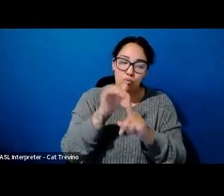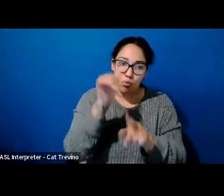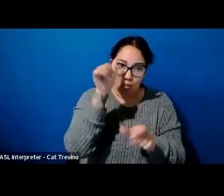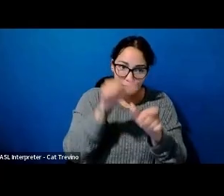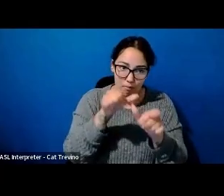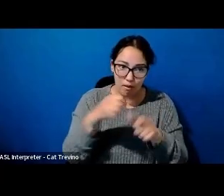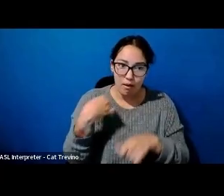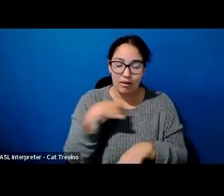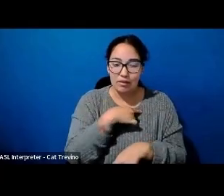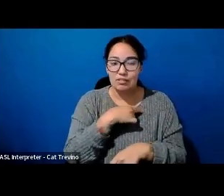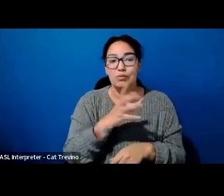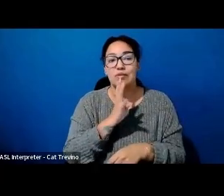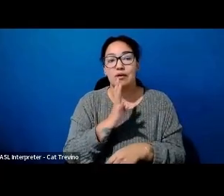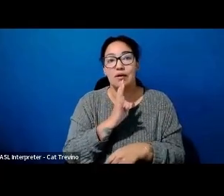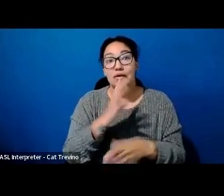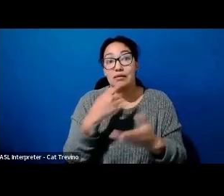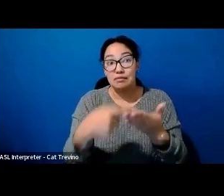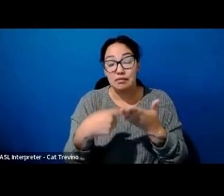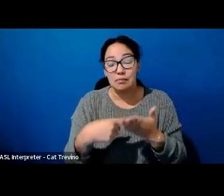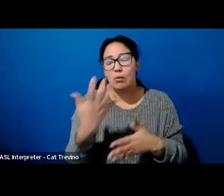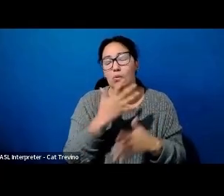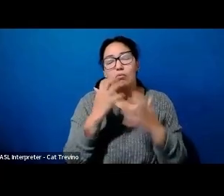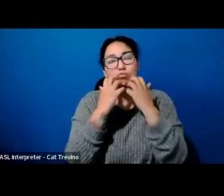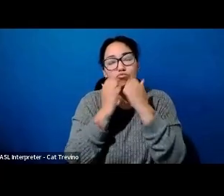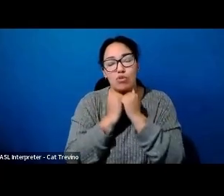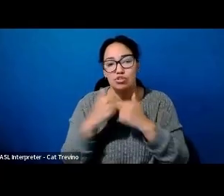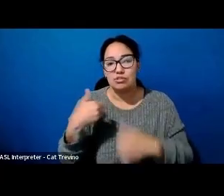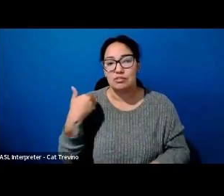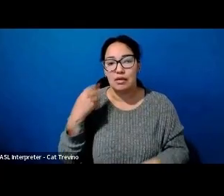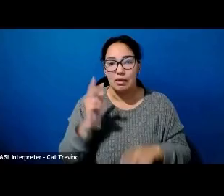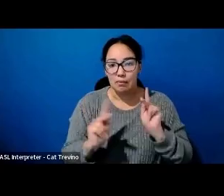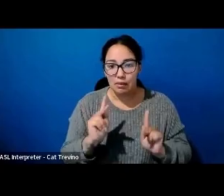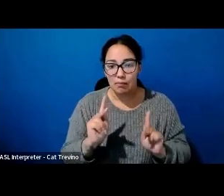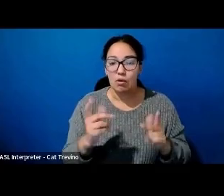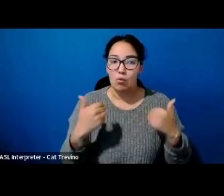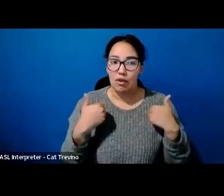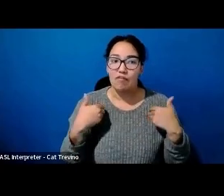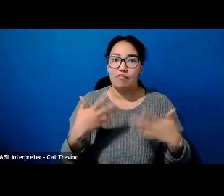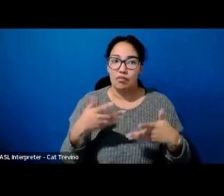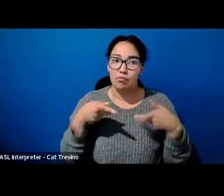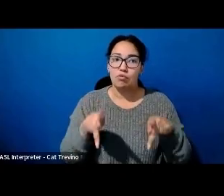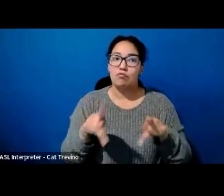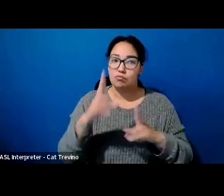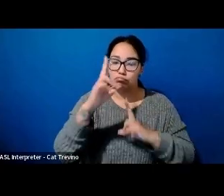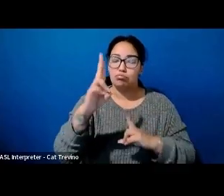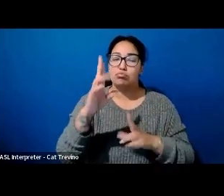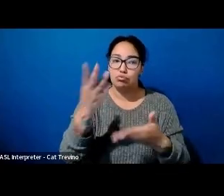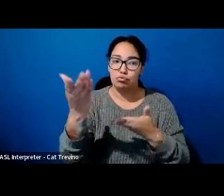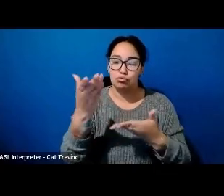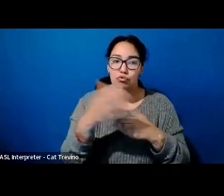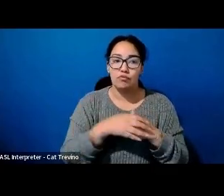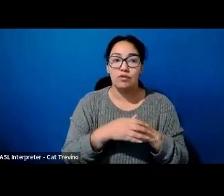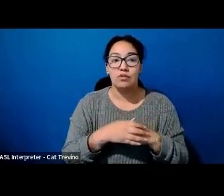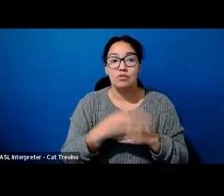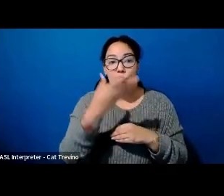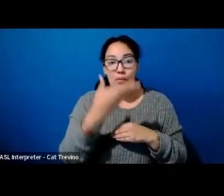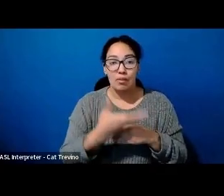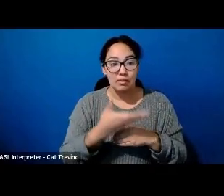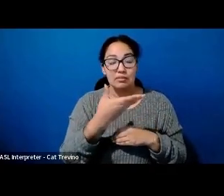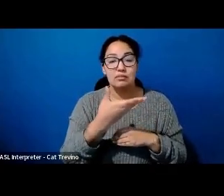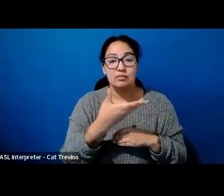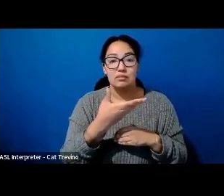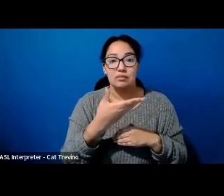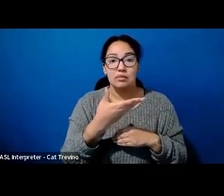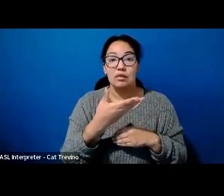talking about the really, really precious young people we have the privilege of serving. And so this is just